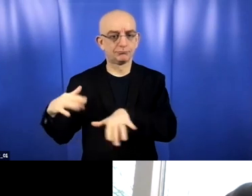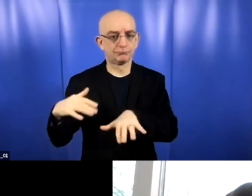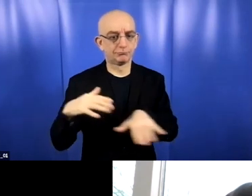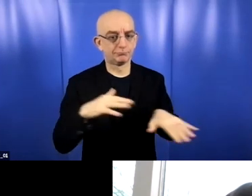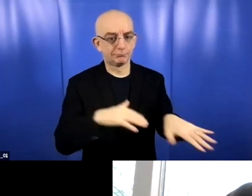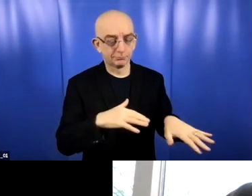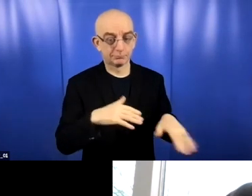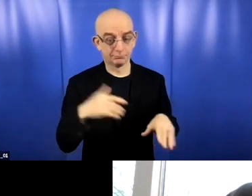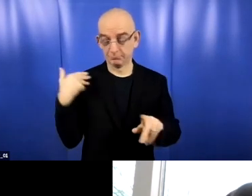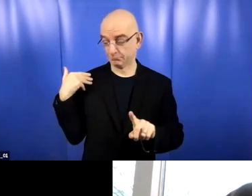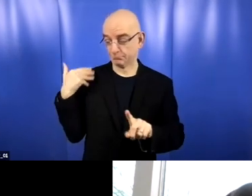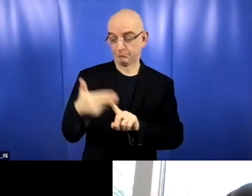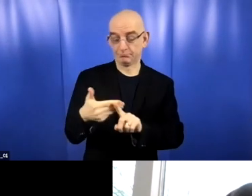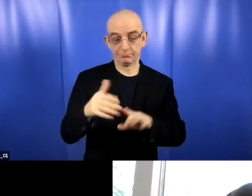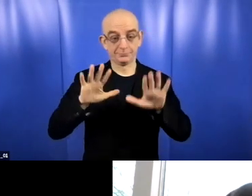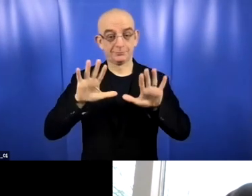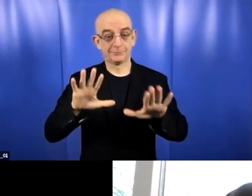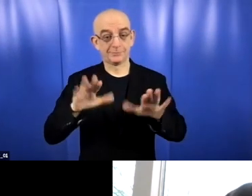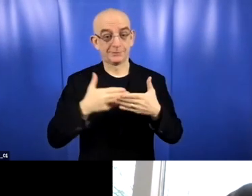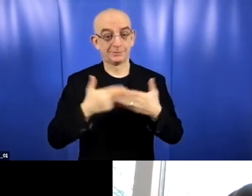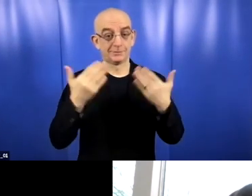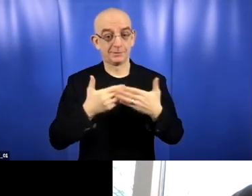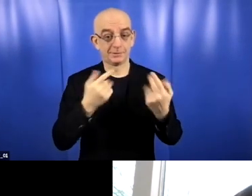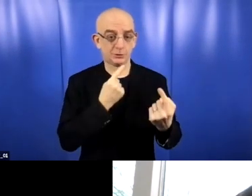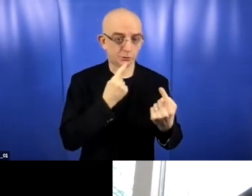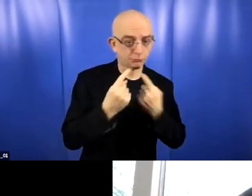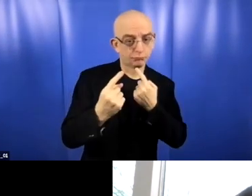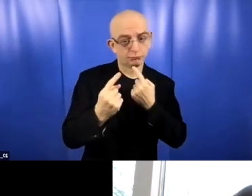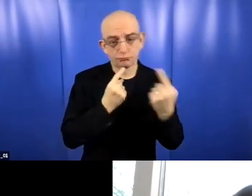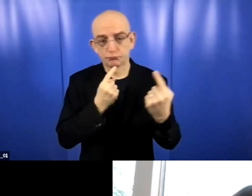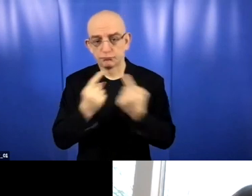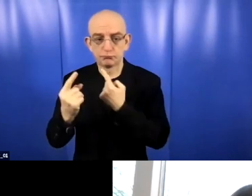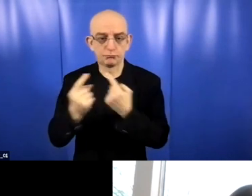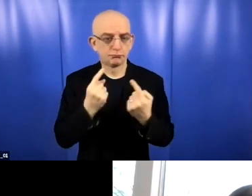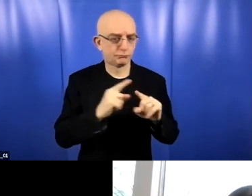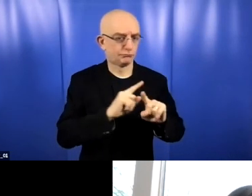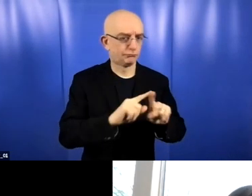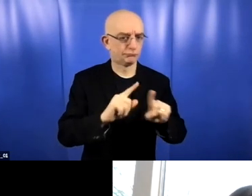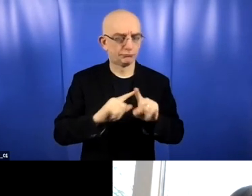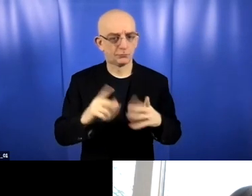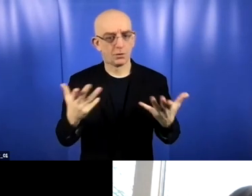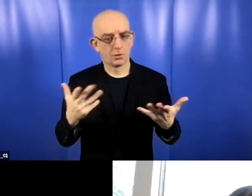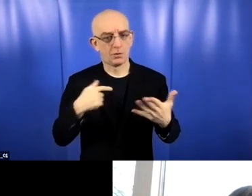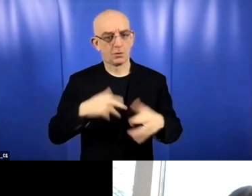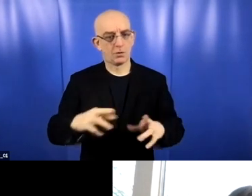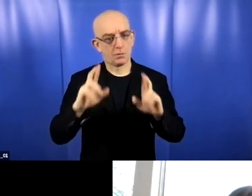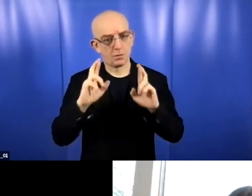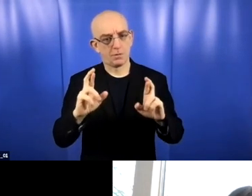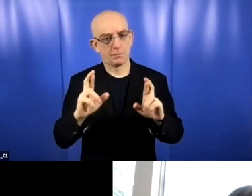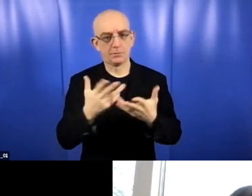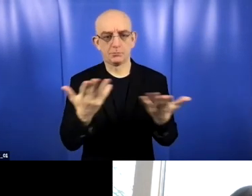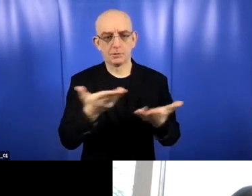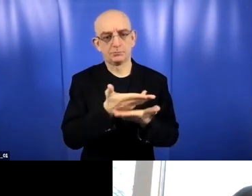entertaining and at the same time informative. We know that not only have we had these live streams, we've got the